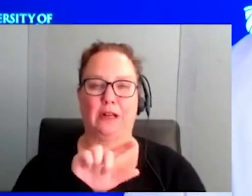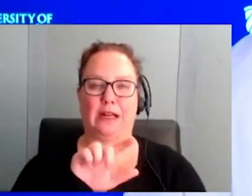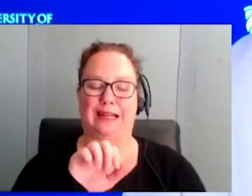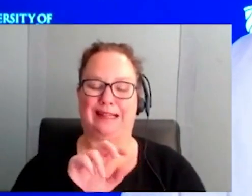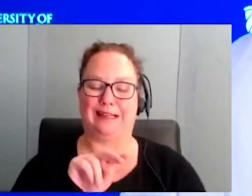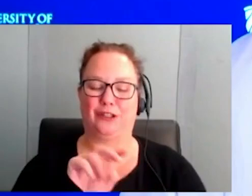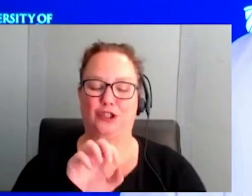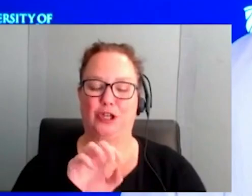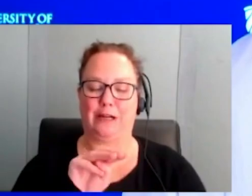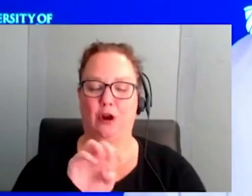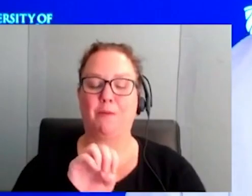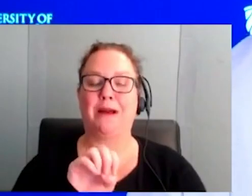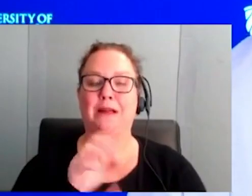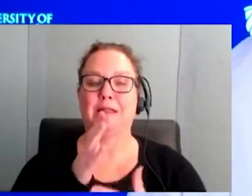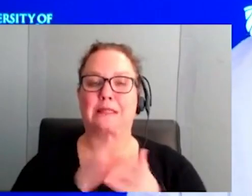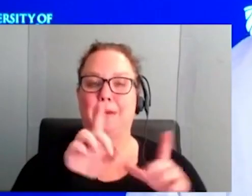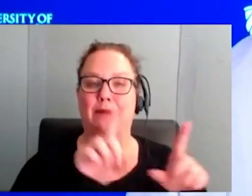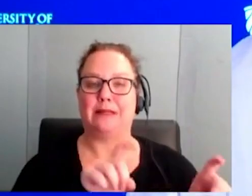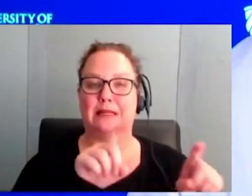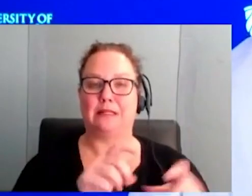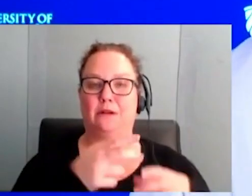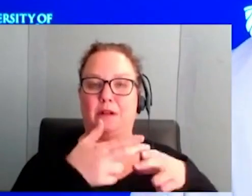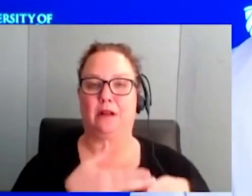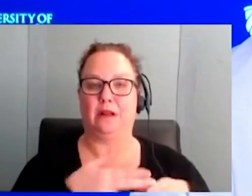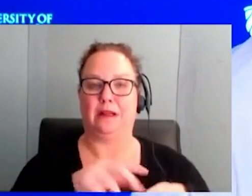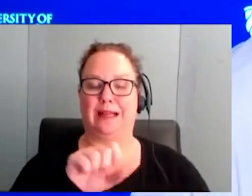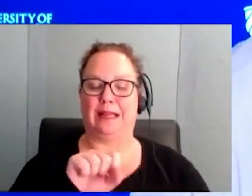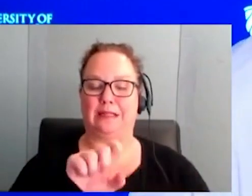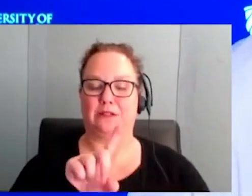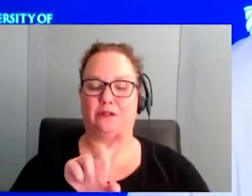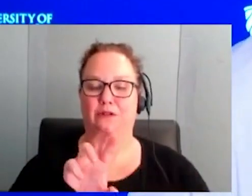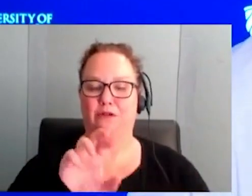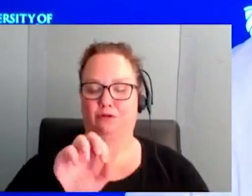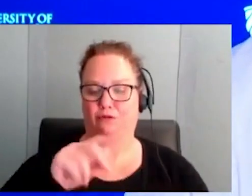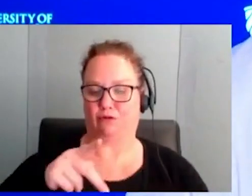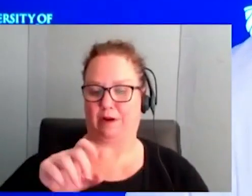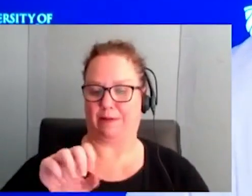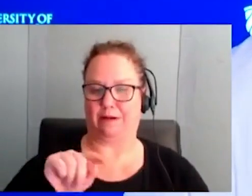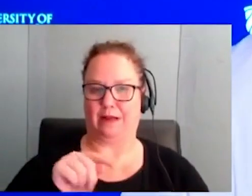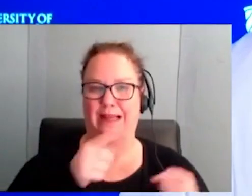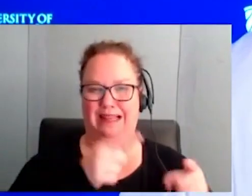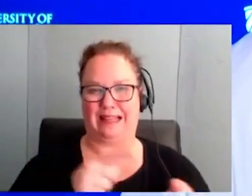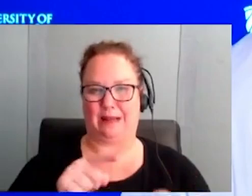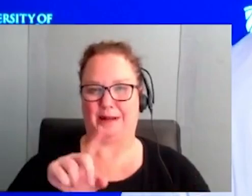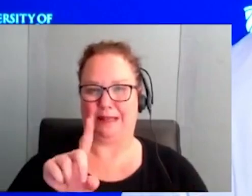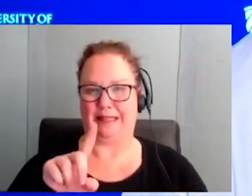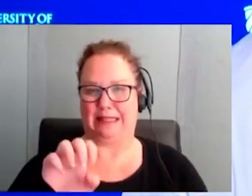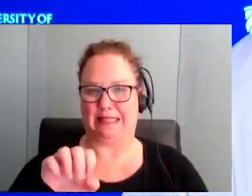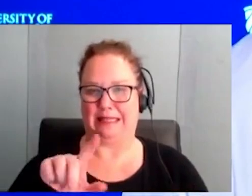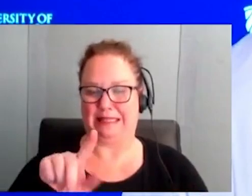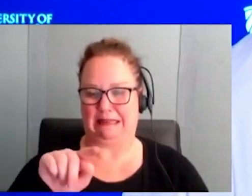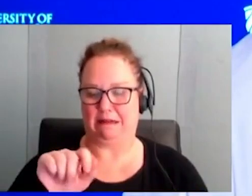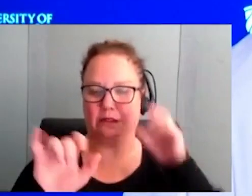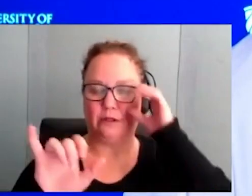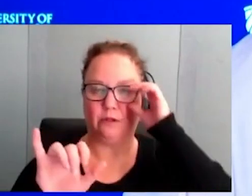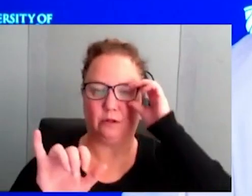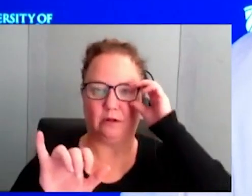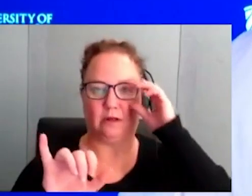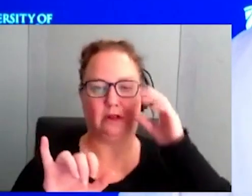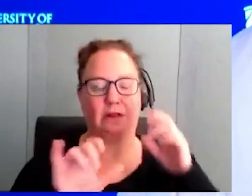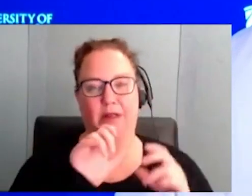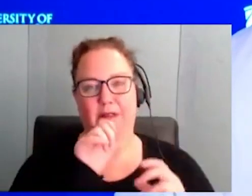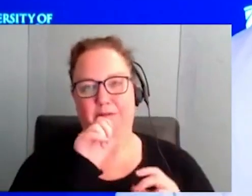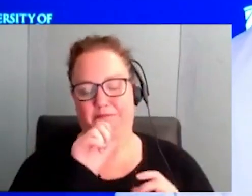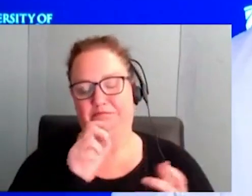of the tests will have what we call an S dropout, and that was also common in Delta, I believe. So that's not unusual.